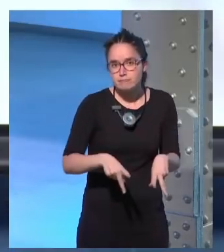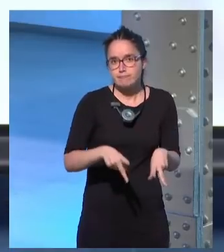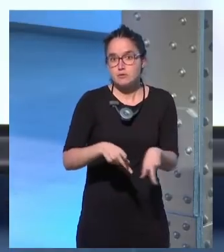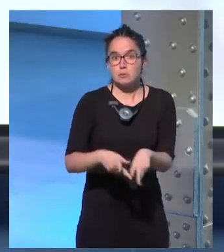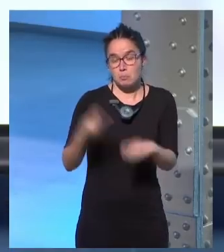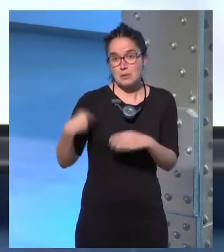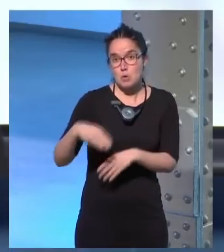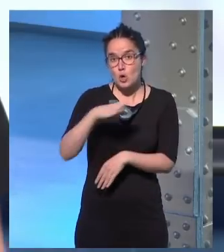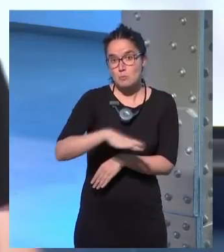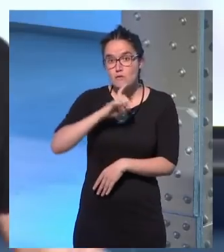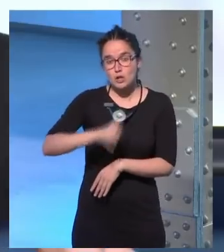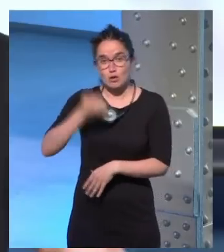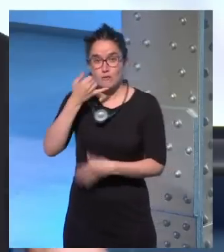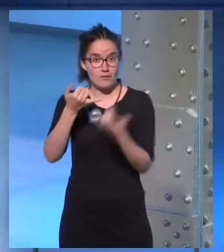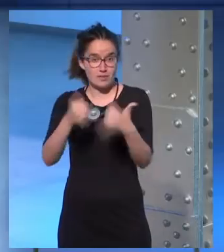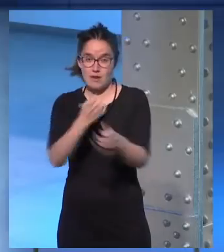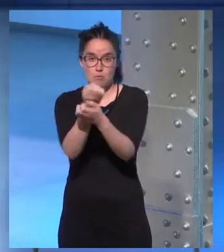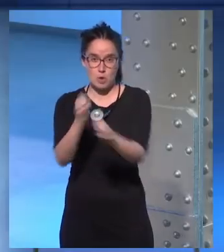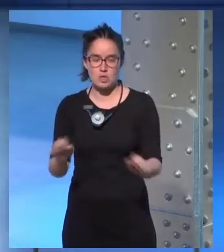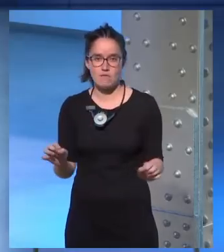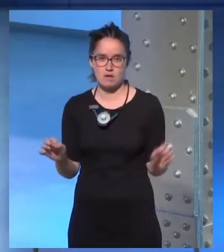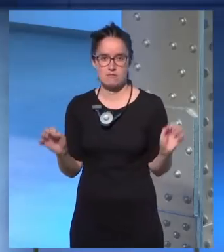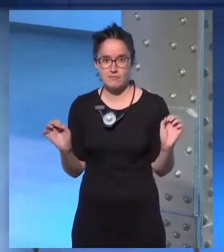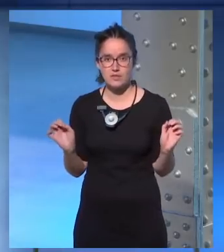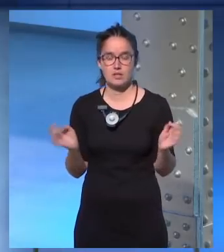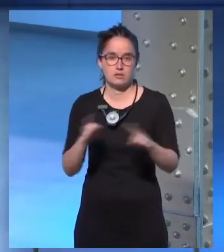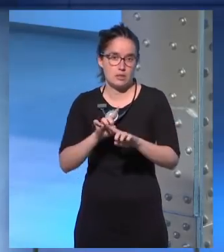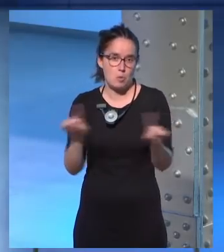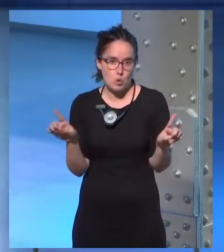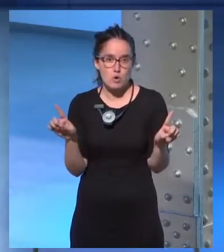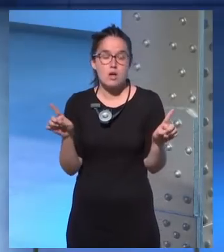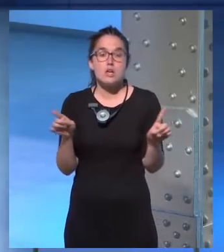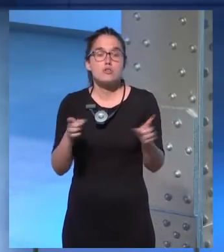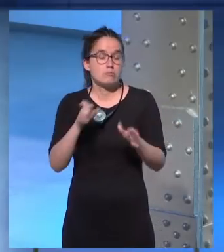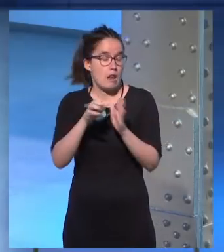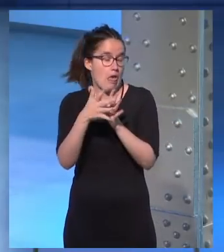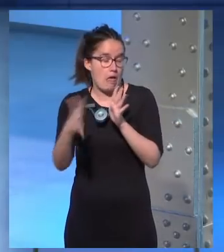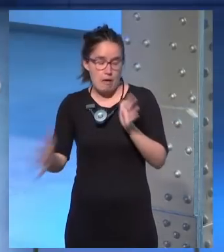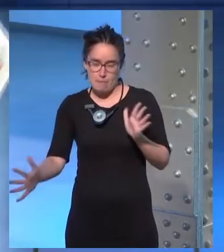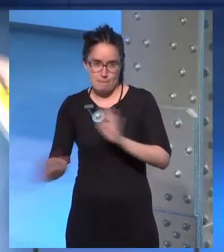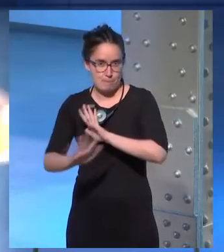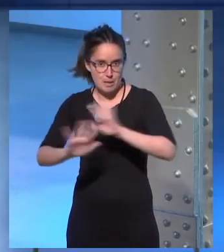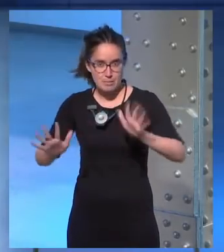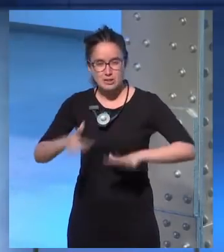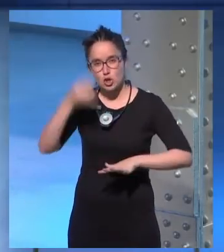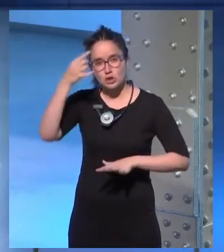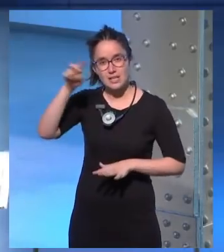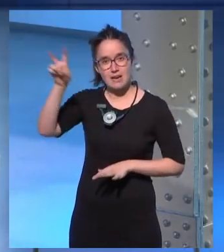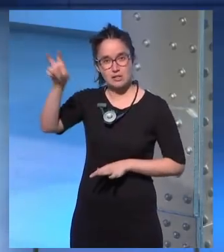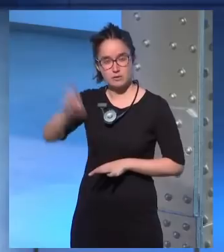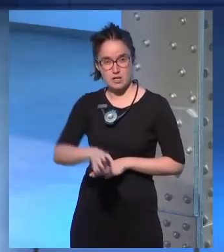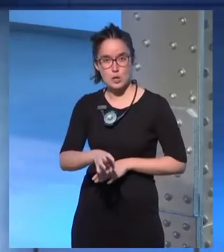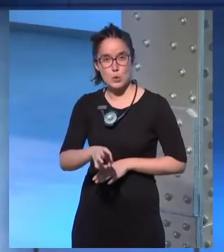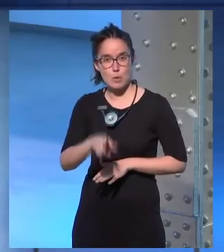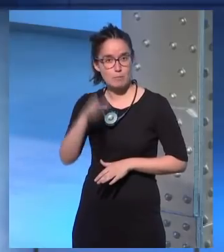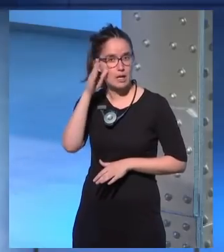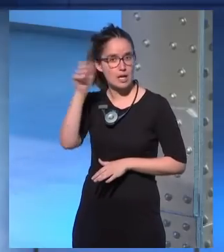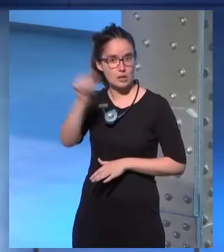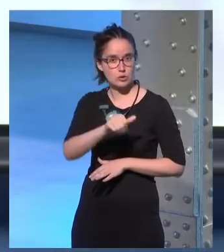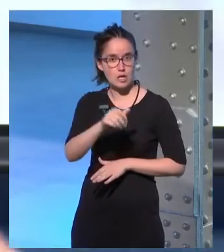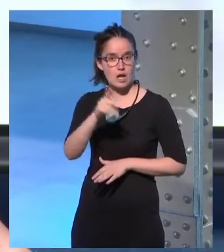they give us, because without their partnership this festival wouldn't be possible. I will not take more of your